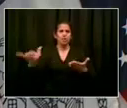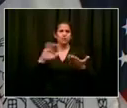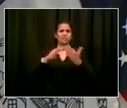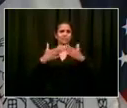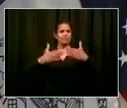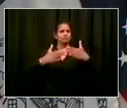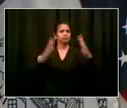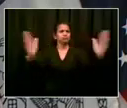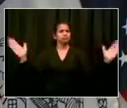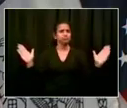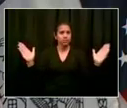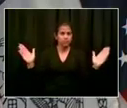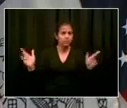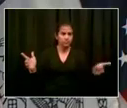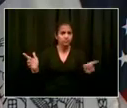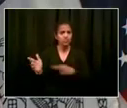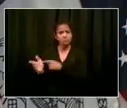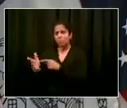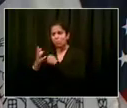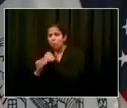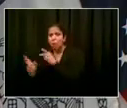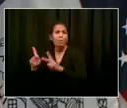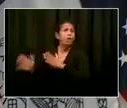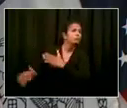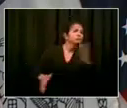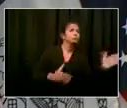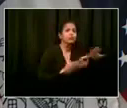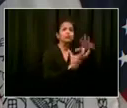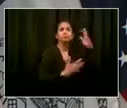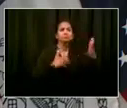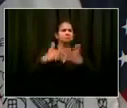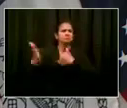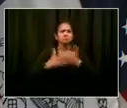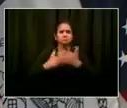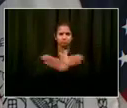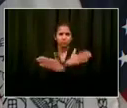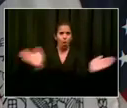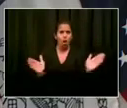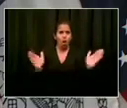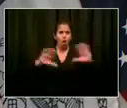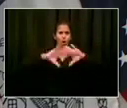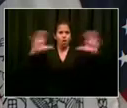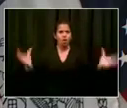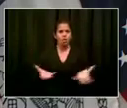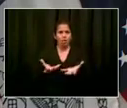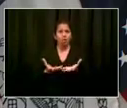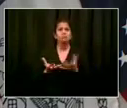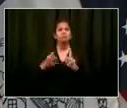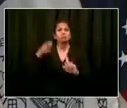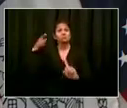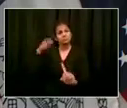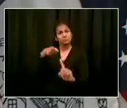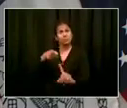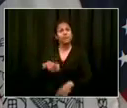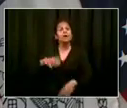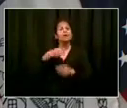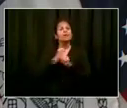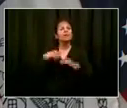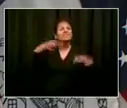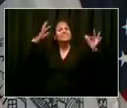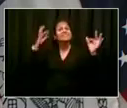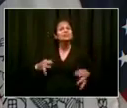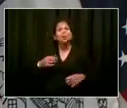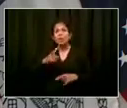services agencies working with our health agencies. And what happened, which I think was unexpected, is the number of people